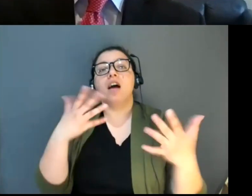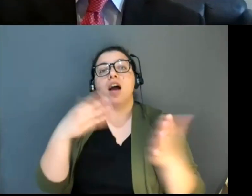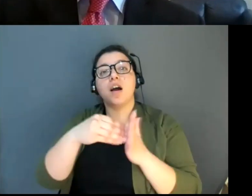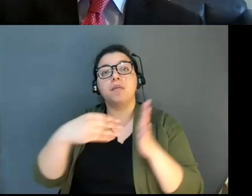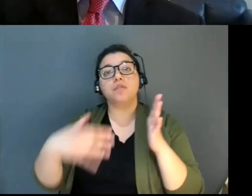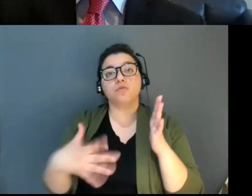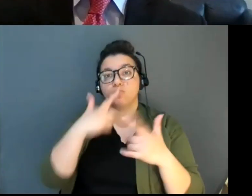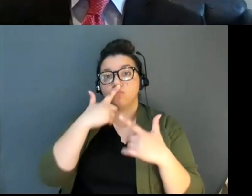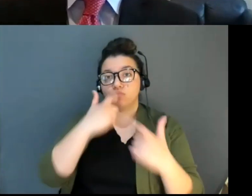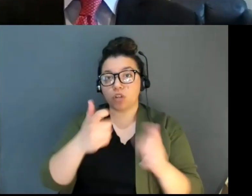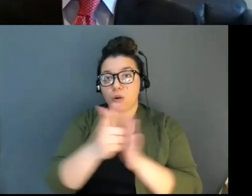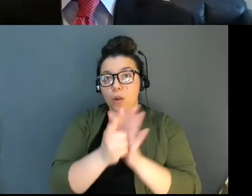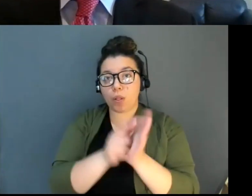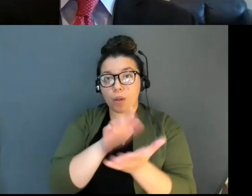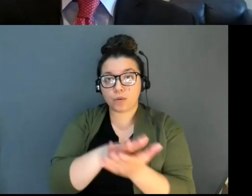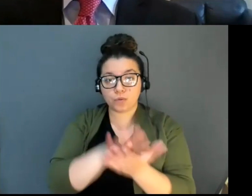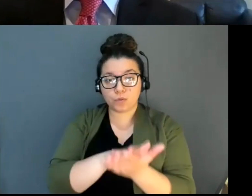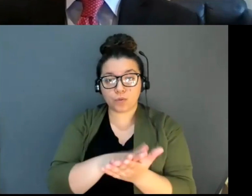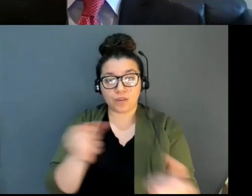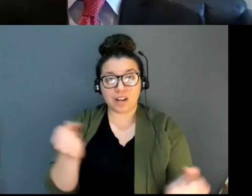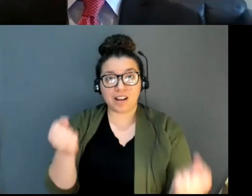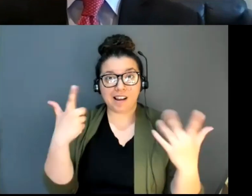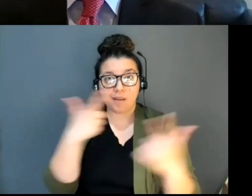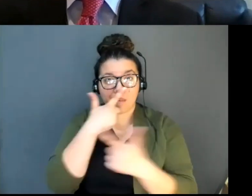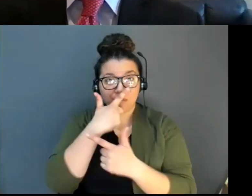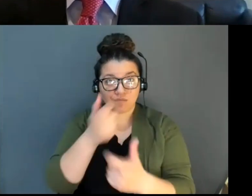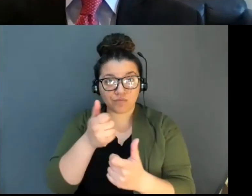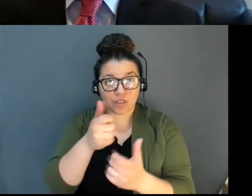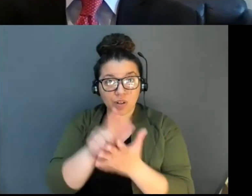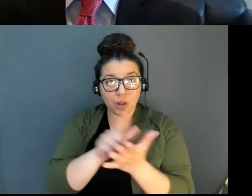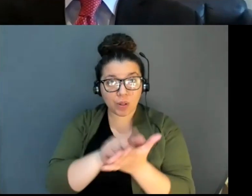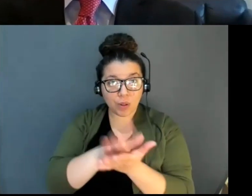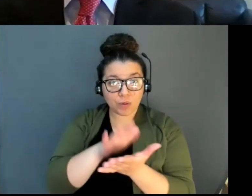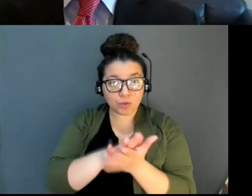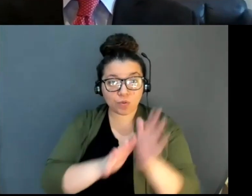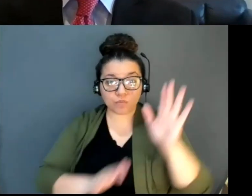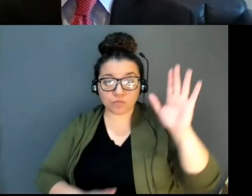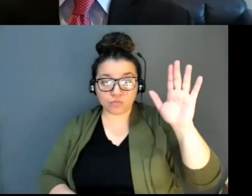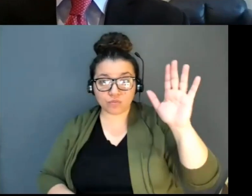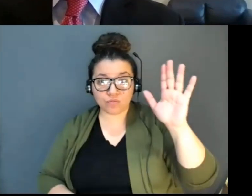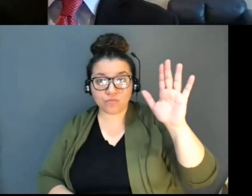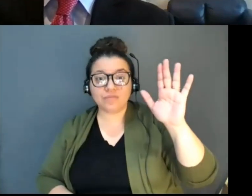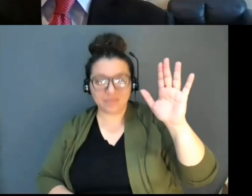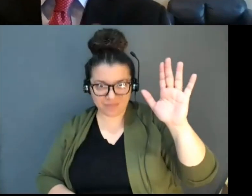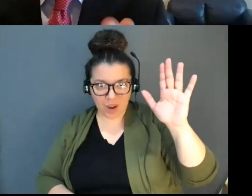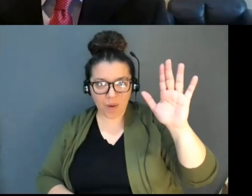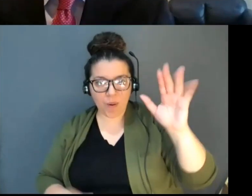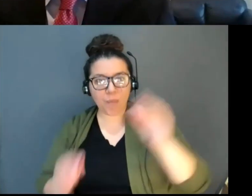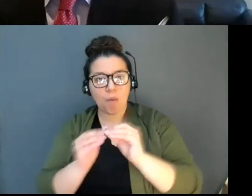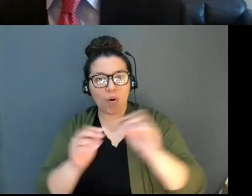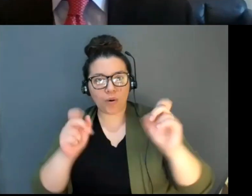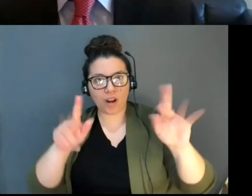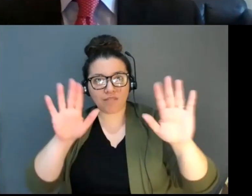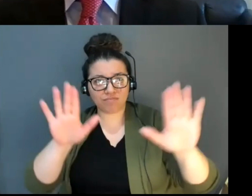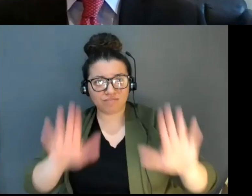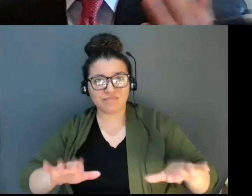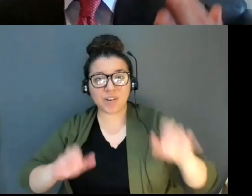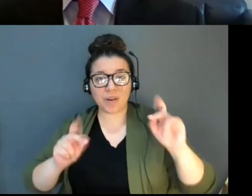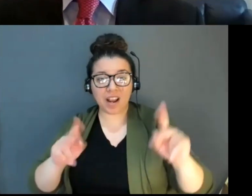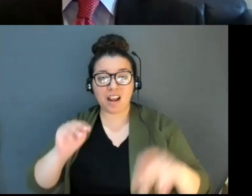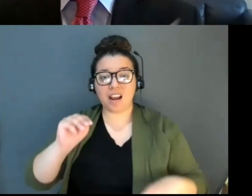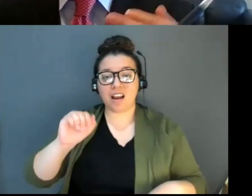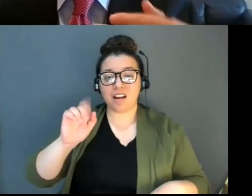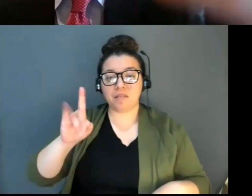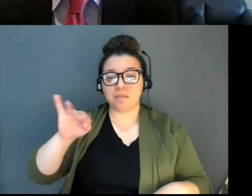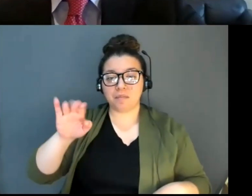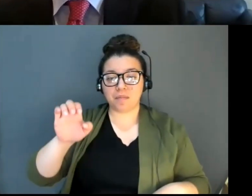about law school. See some hands? A few? Okay, great. Oh, more. Wonderful. Okay, Maddie Kerrer, who